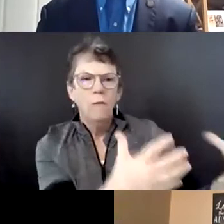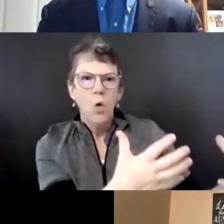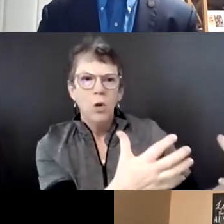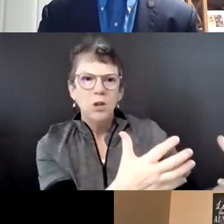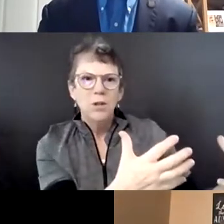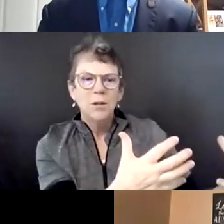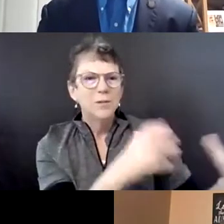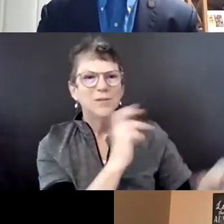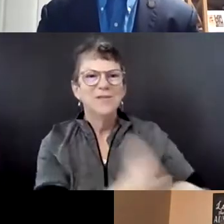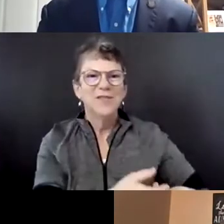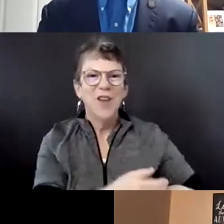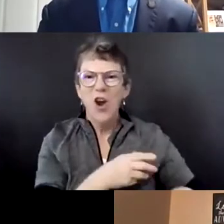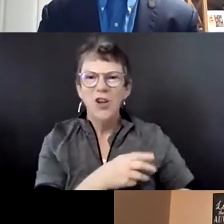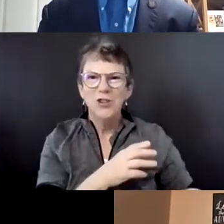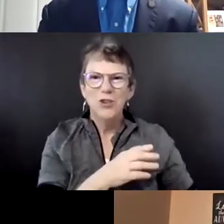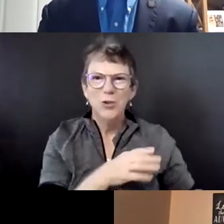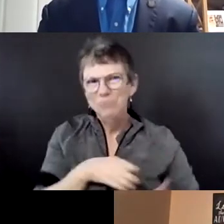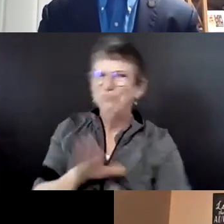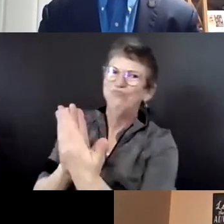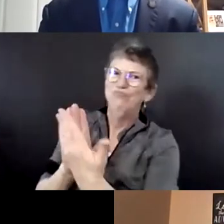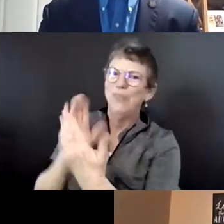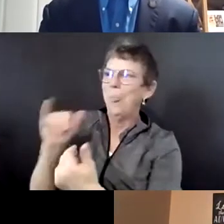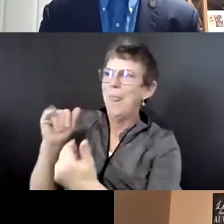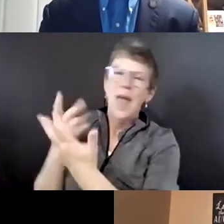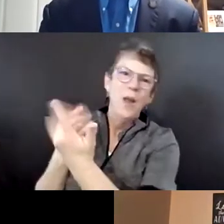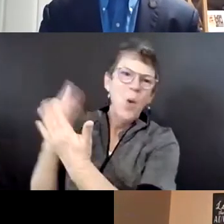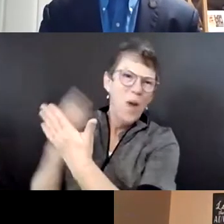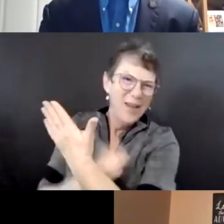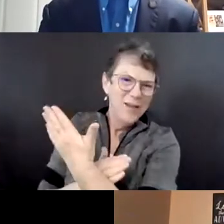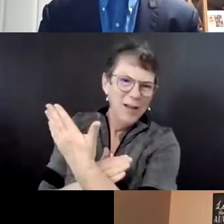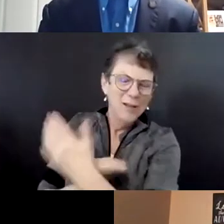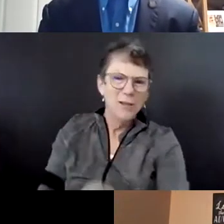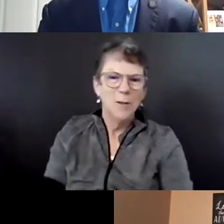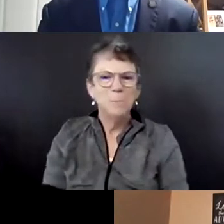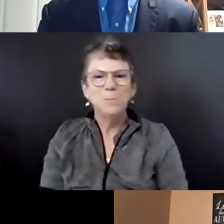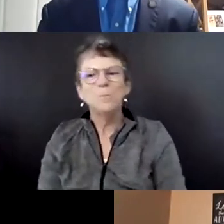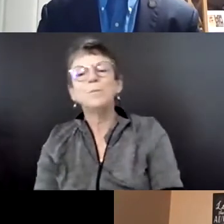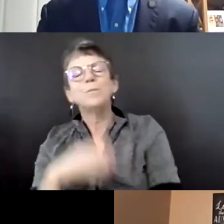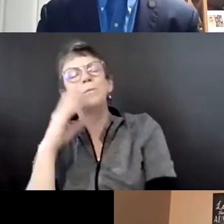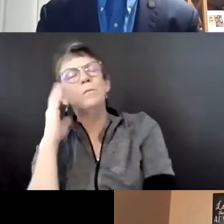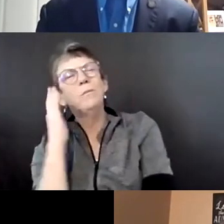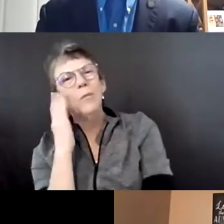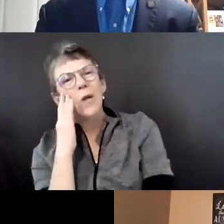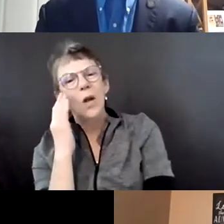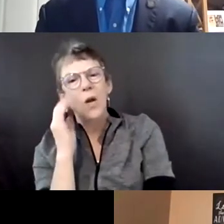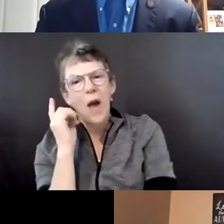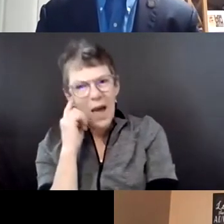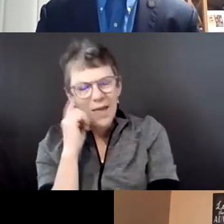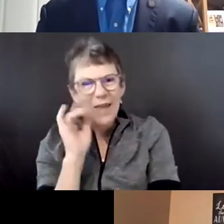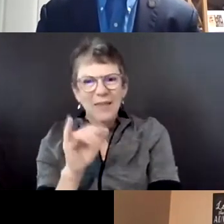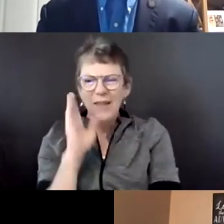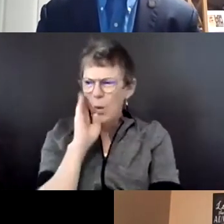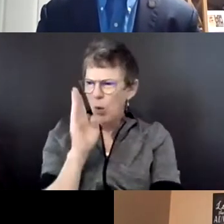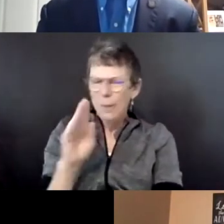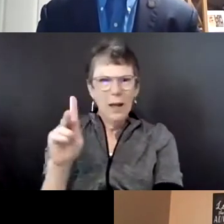I had, it sounds like from the interim committee on IDD and home and community-based services that there'll be a task force. Are either